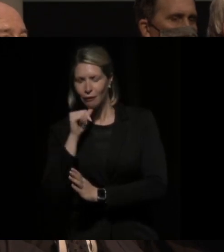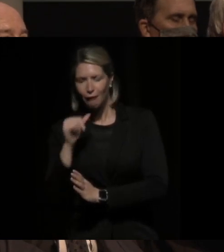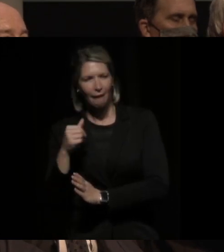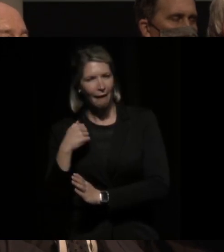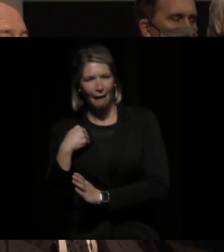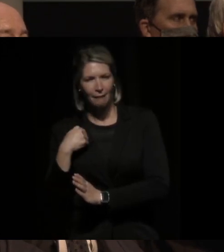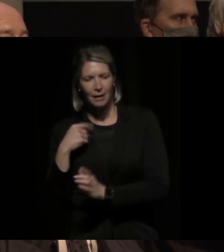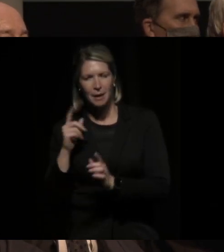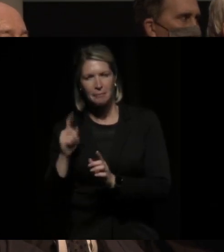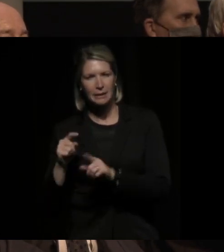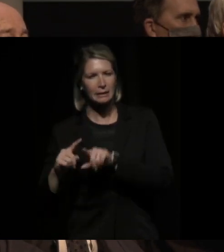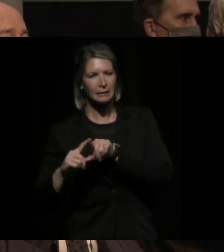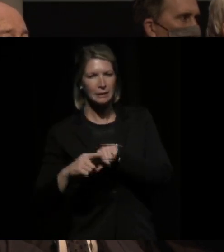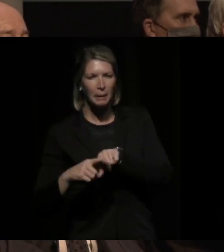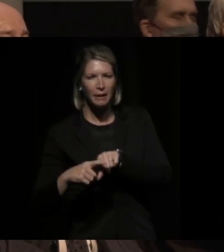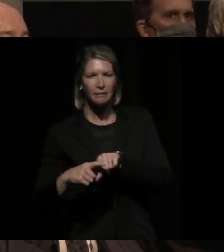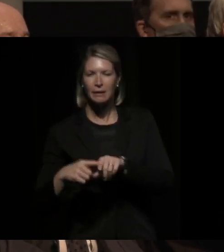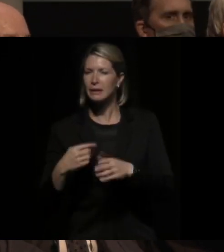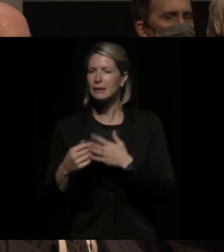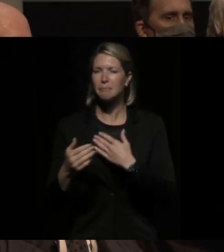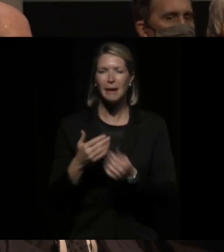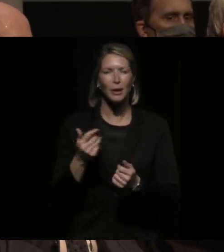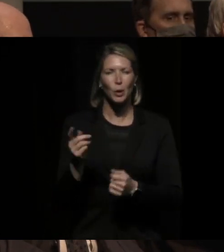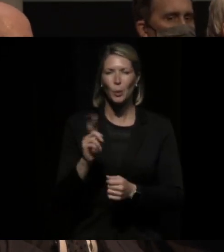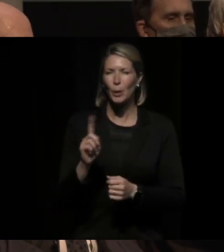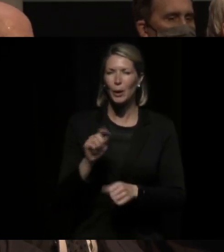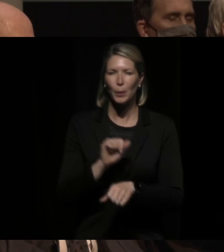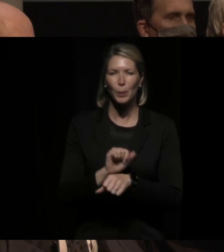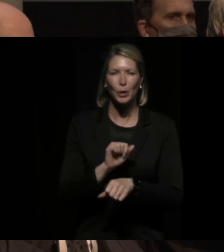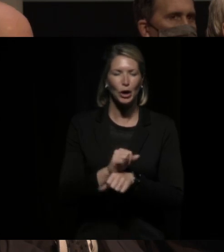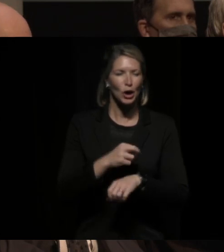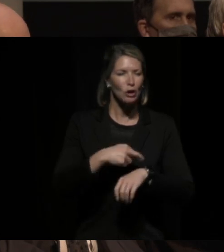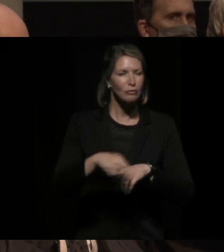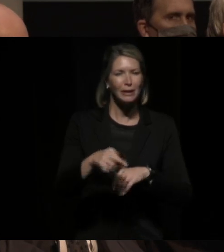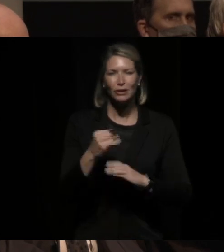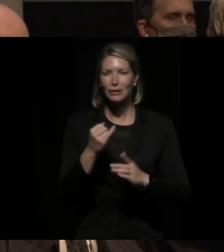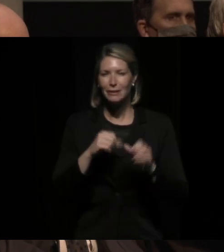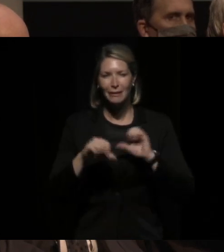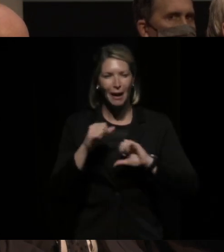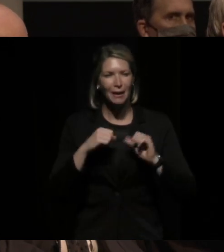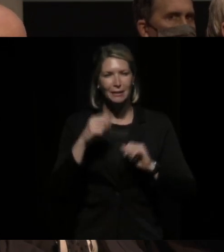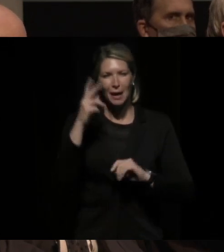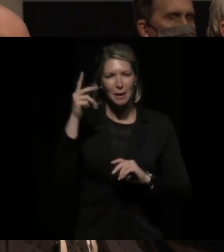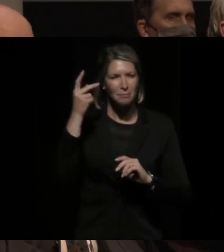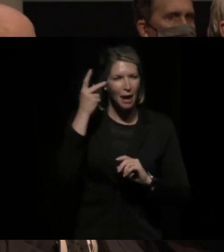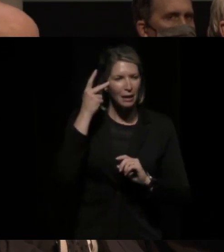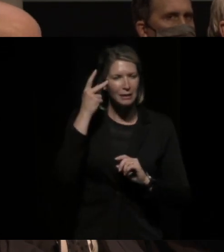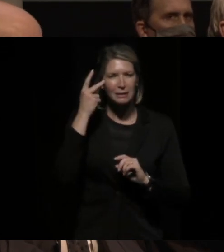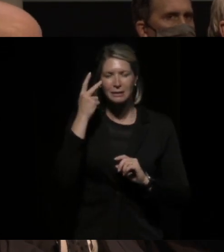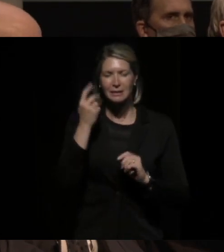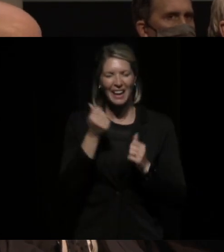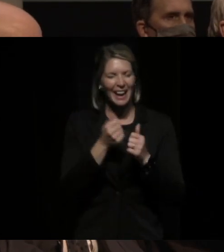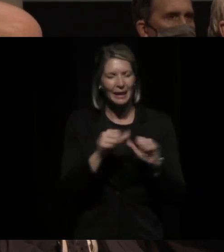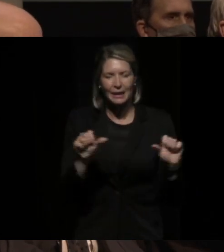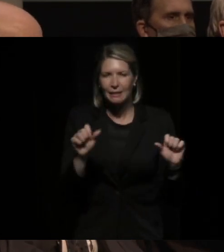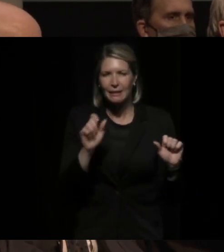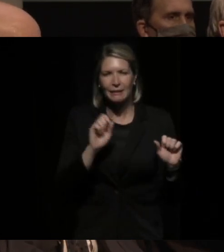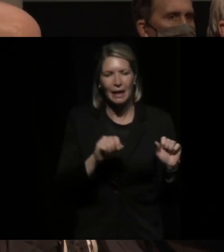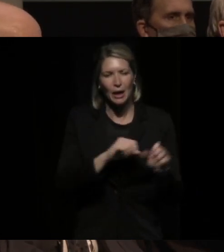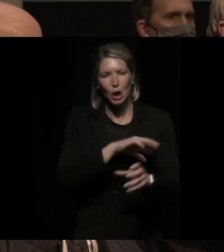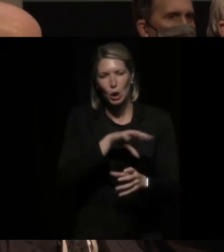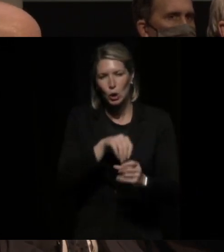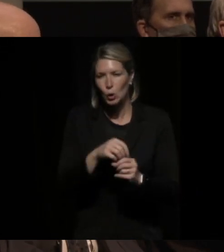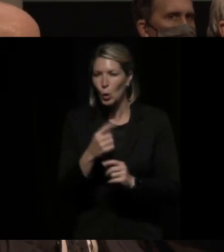field: business, law, politics, religion, science, the arts, without that person having a profound sense